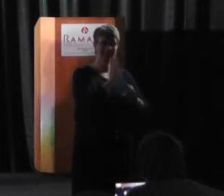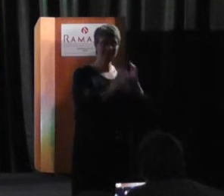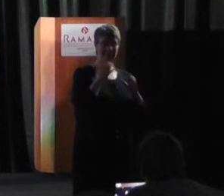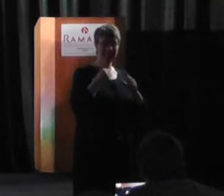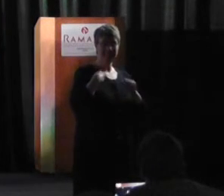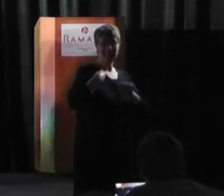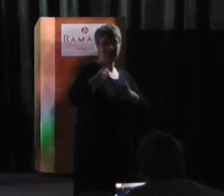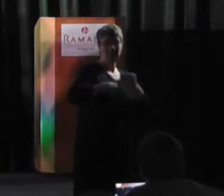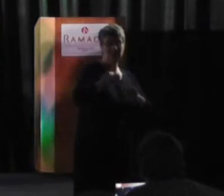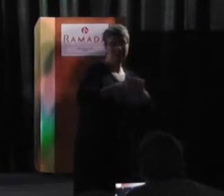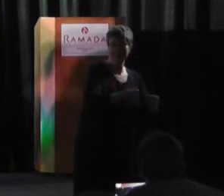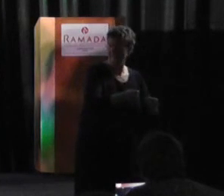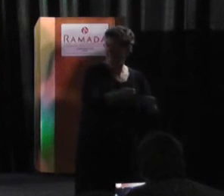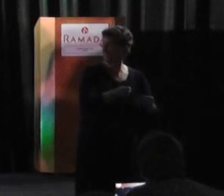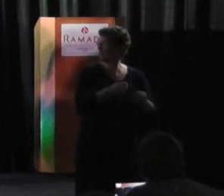buy them.